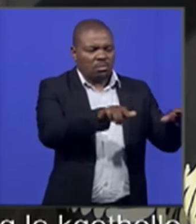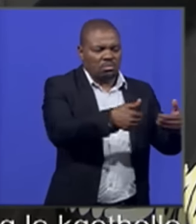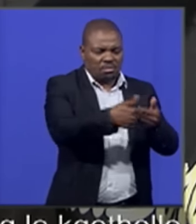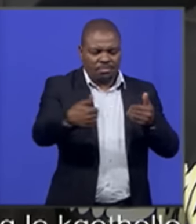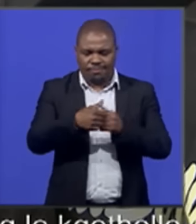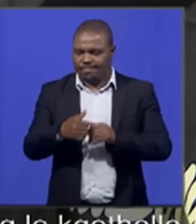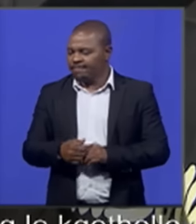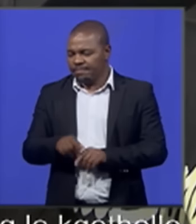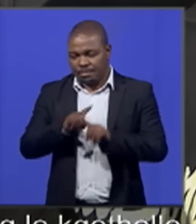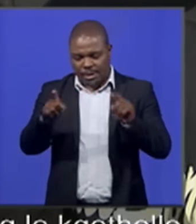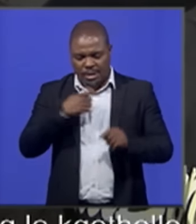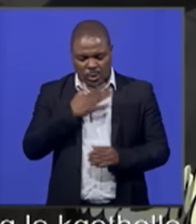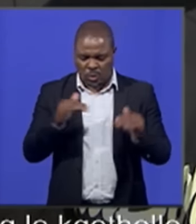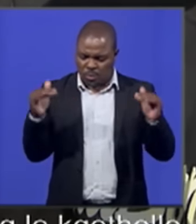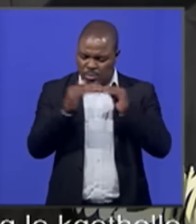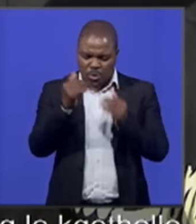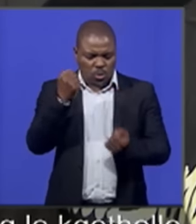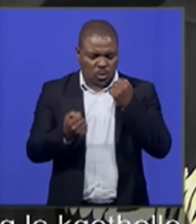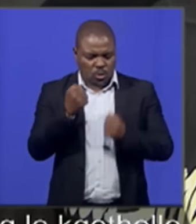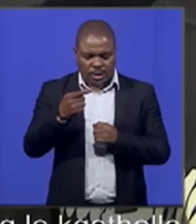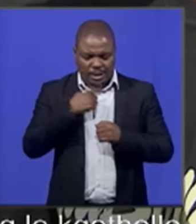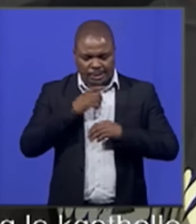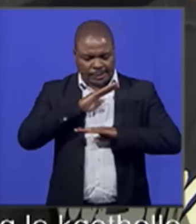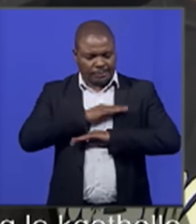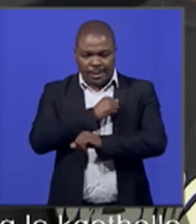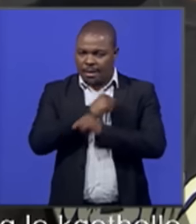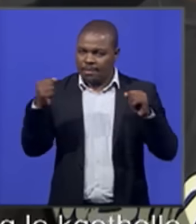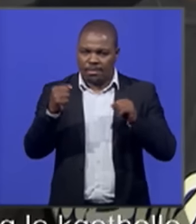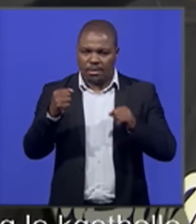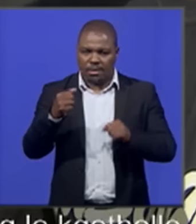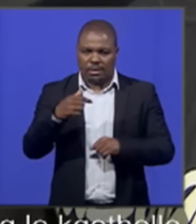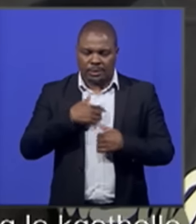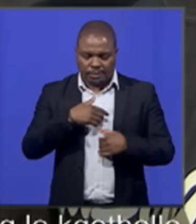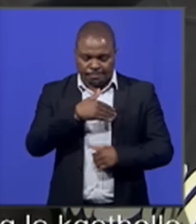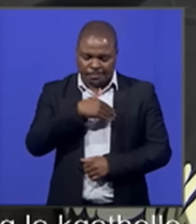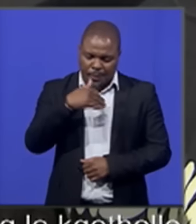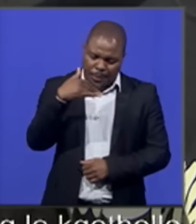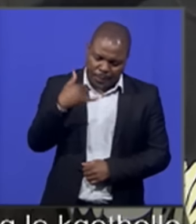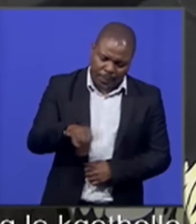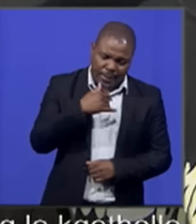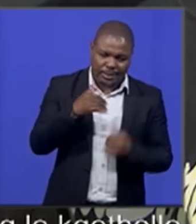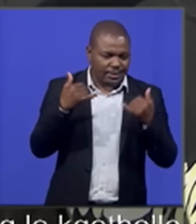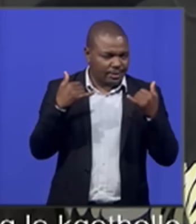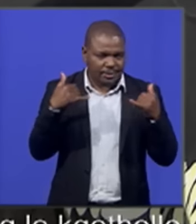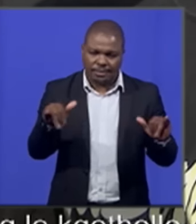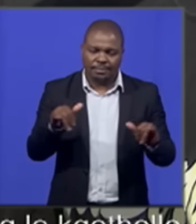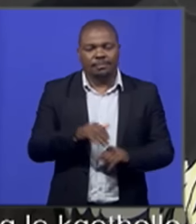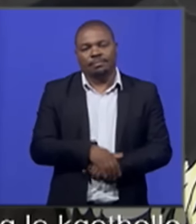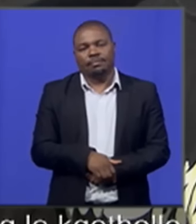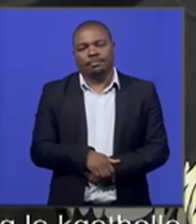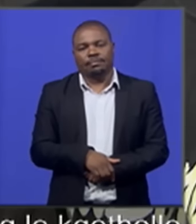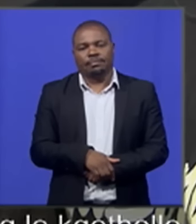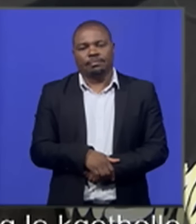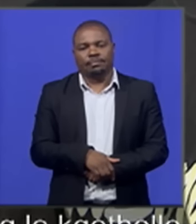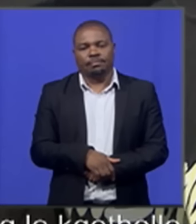I won't rest until justice is served. My heart still bleeding heavily till